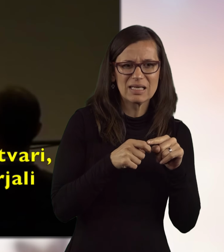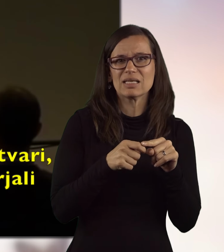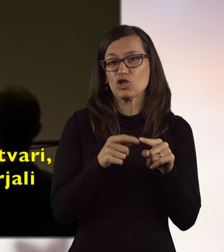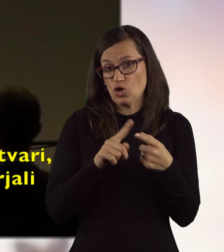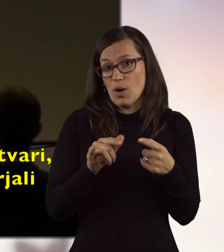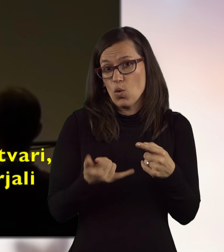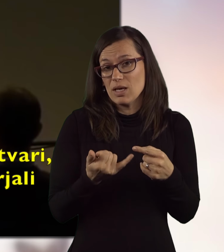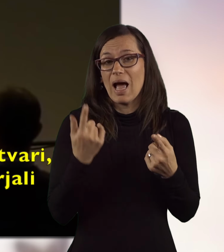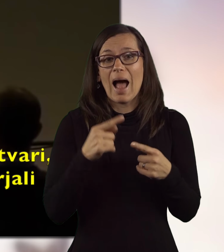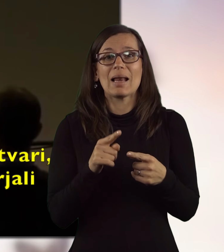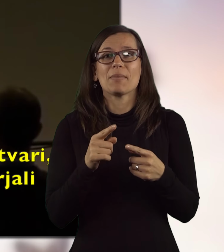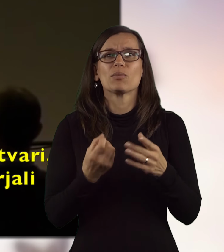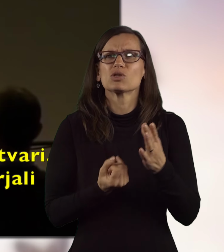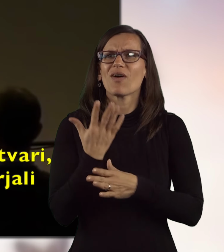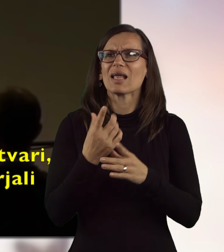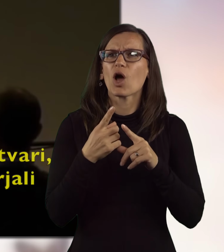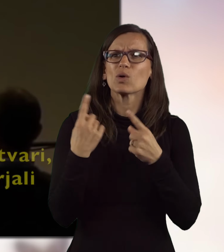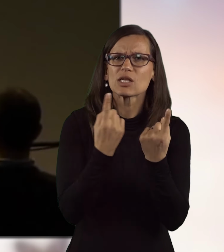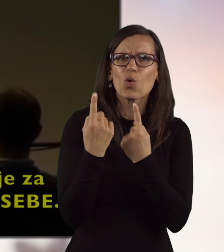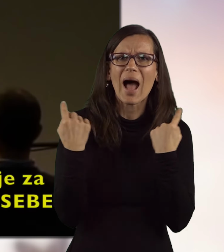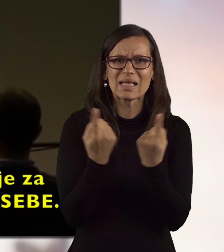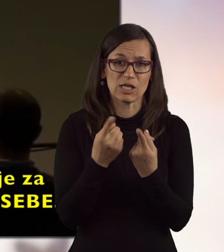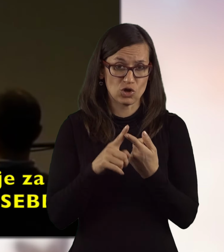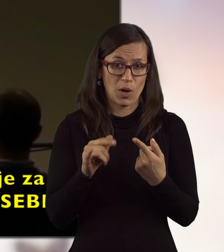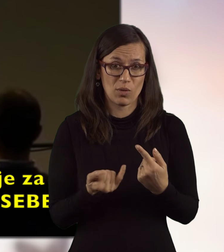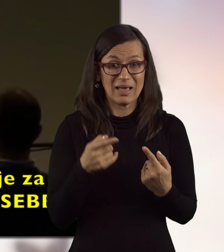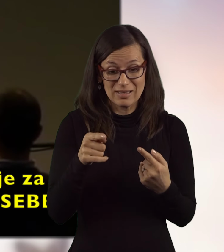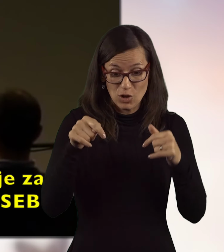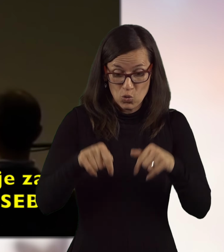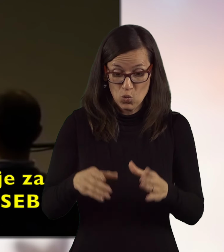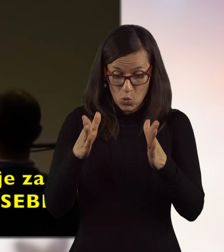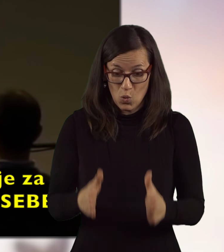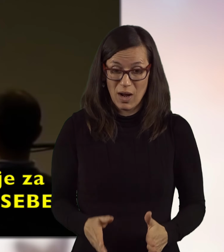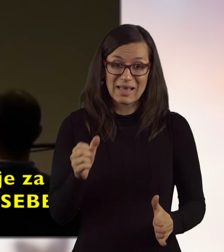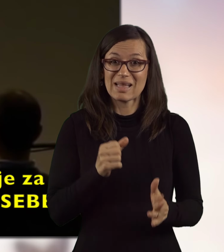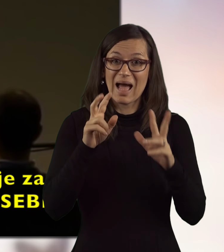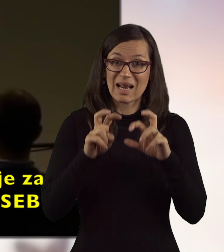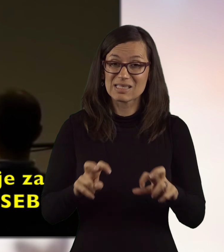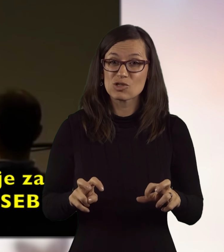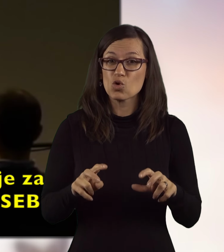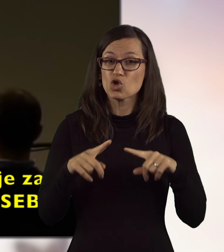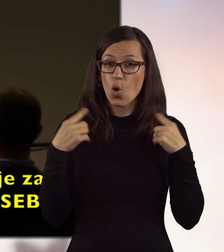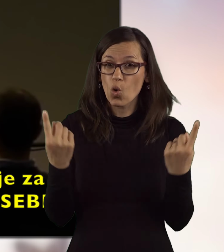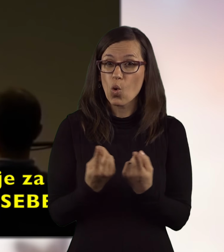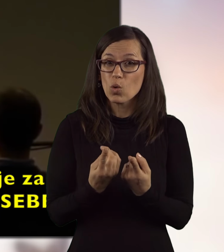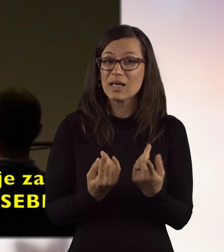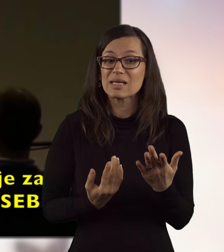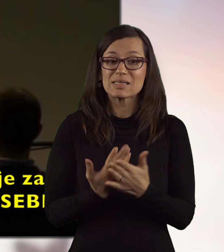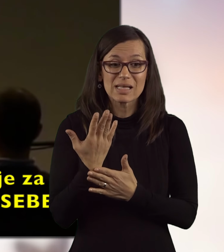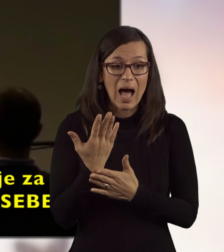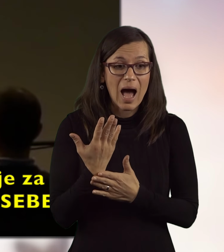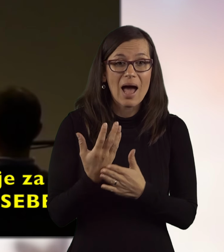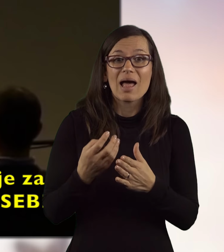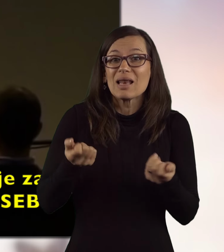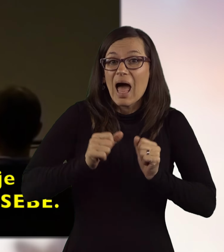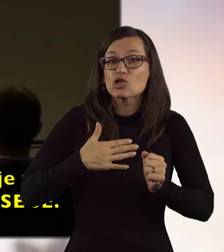not here to create circumstances, although you do. You're here to explore the environment for the evolution of you.